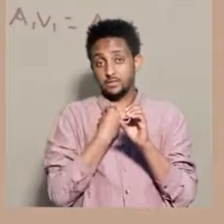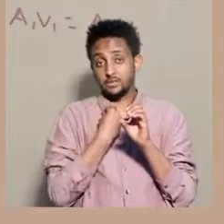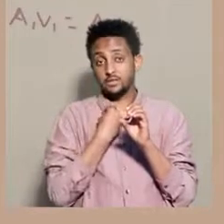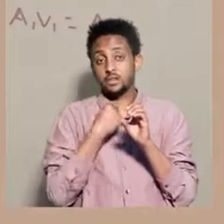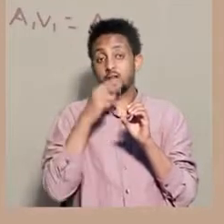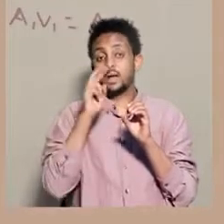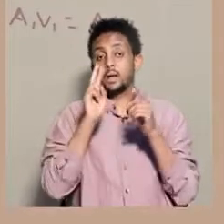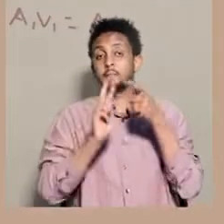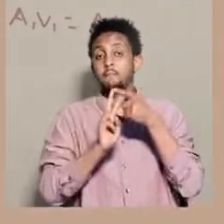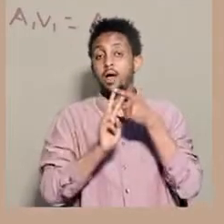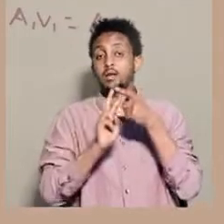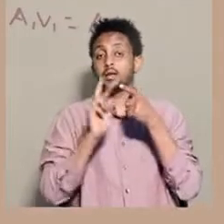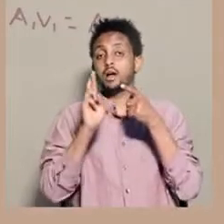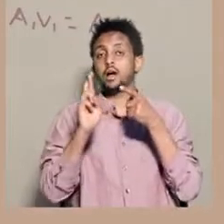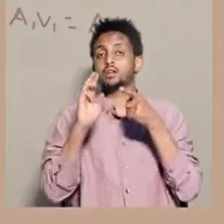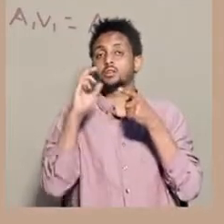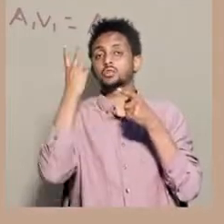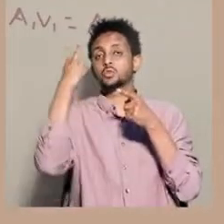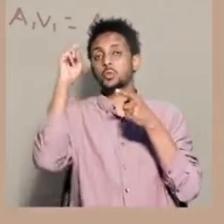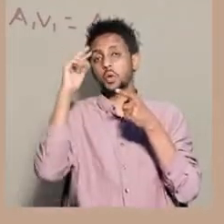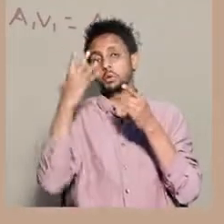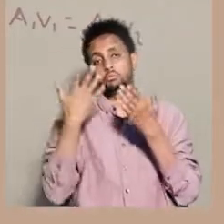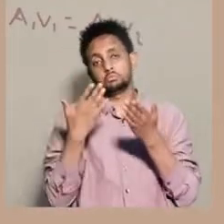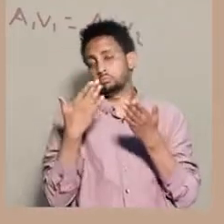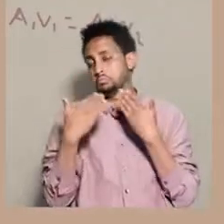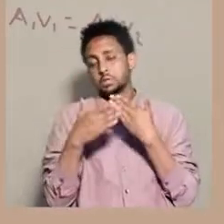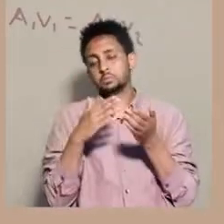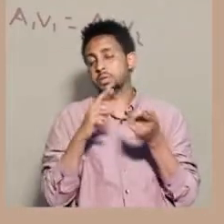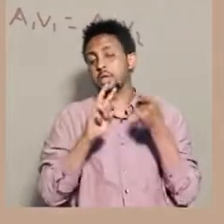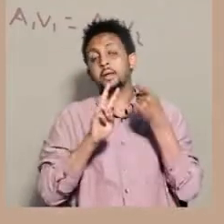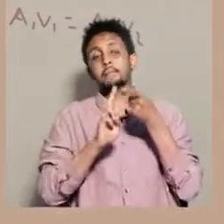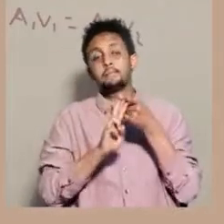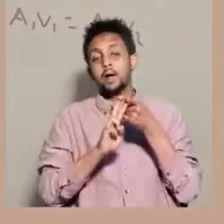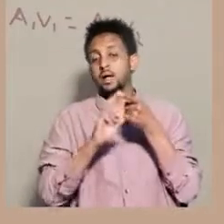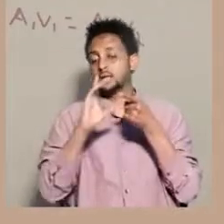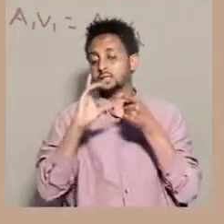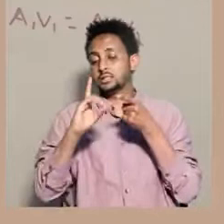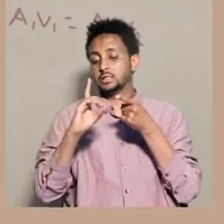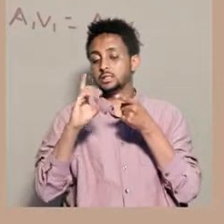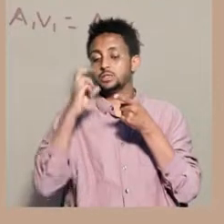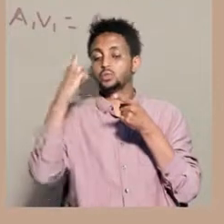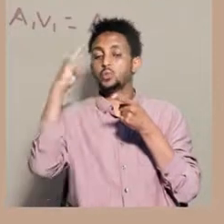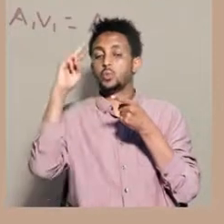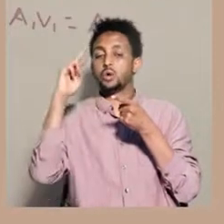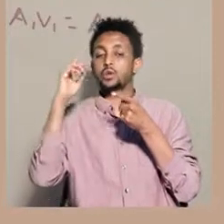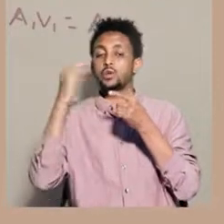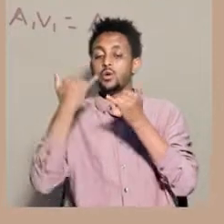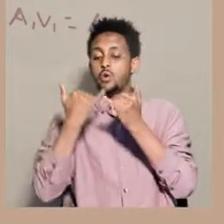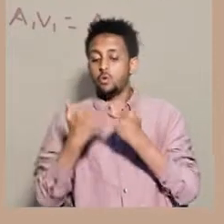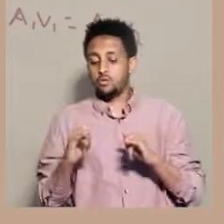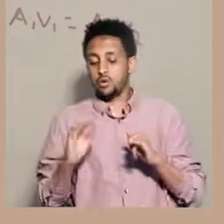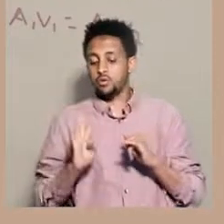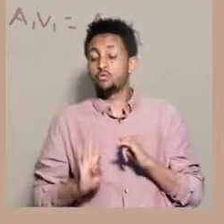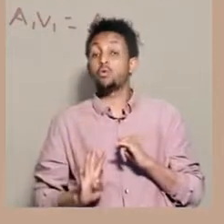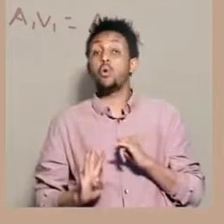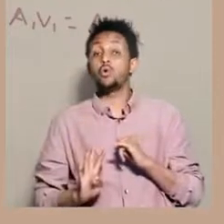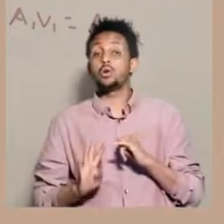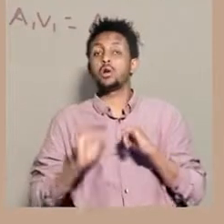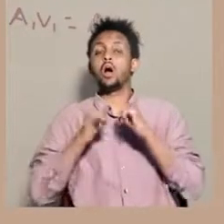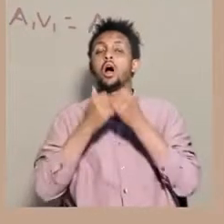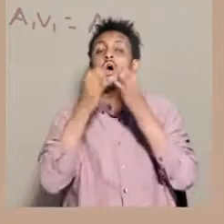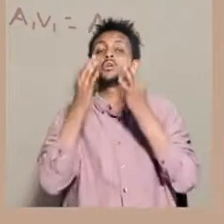pi r squared, or it's possible to have pi d squared over 4. This is how we